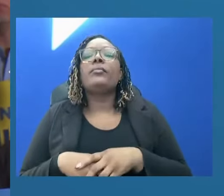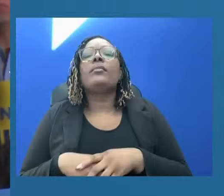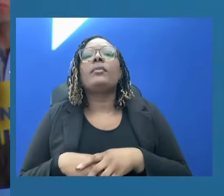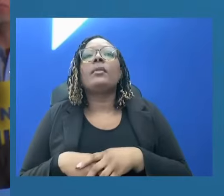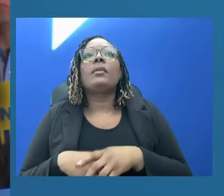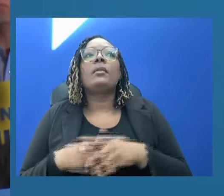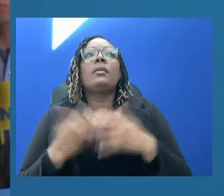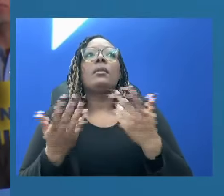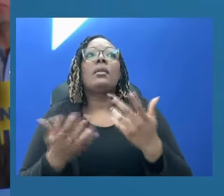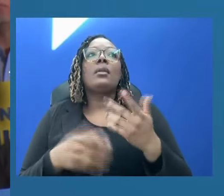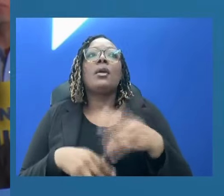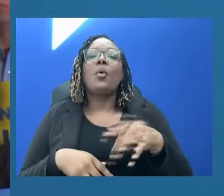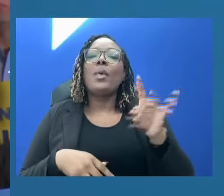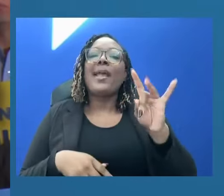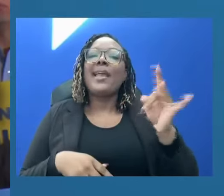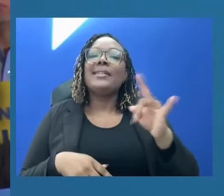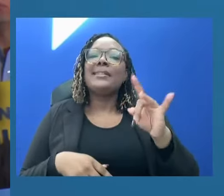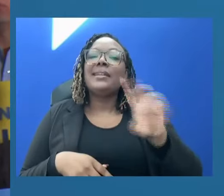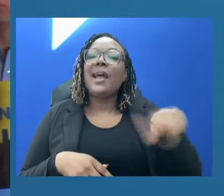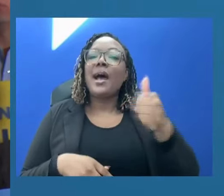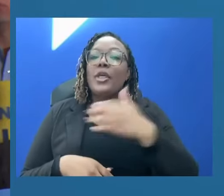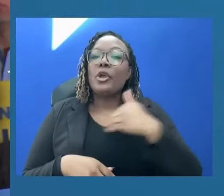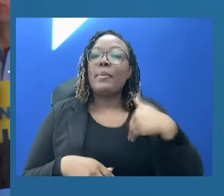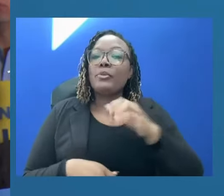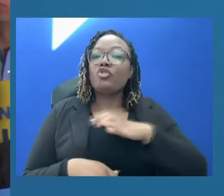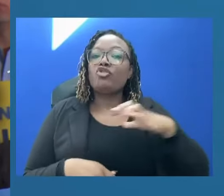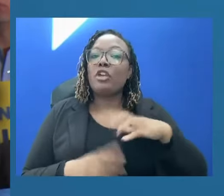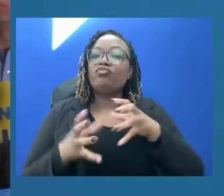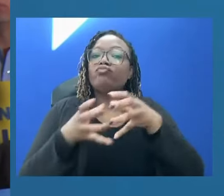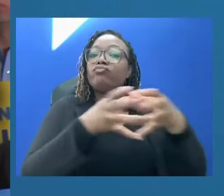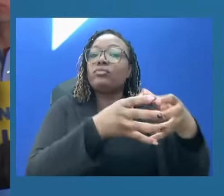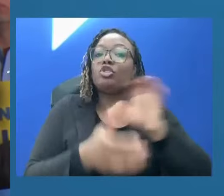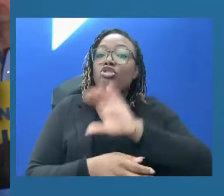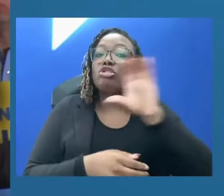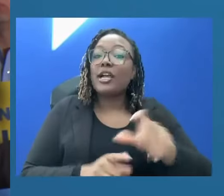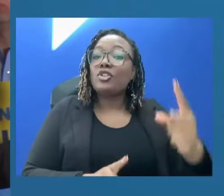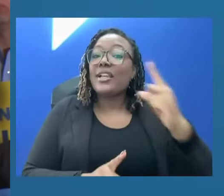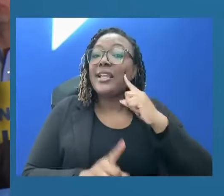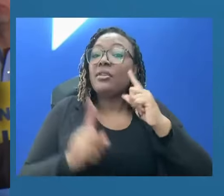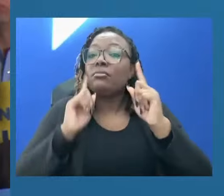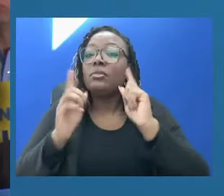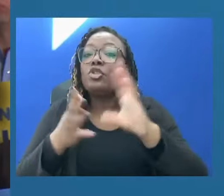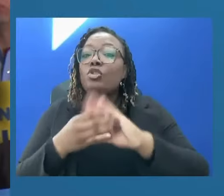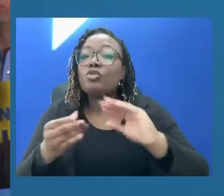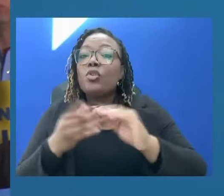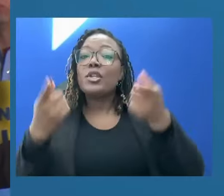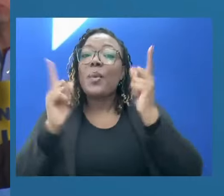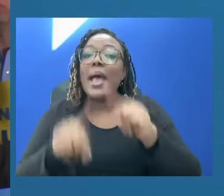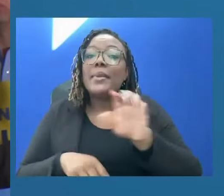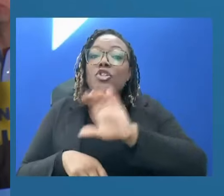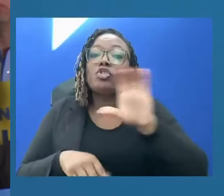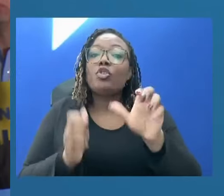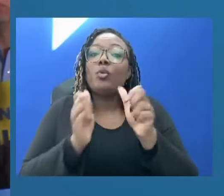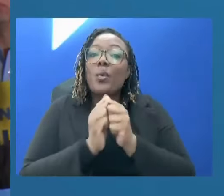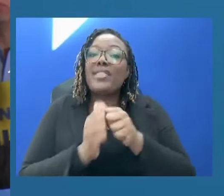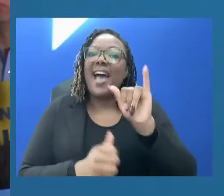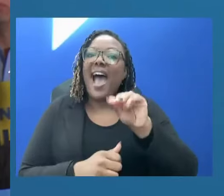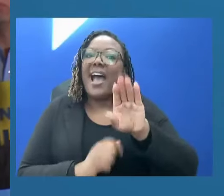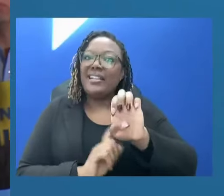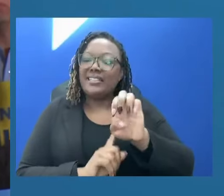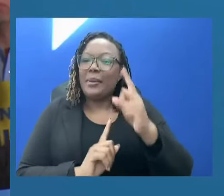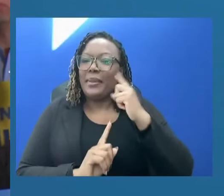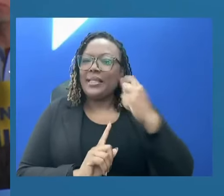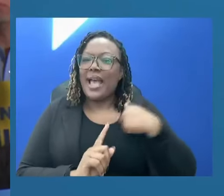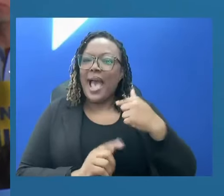with 18 other members of Congress to hear the story of what's going on there with ICE. Because I believe